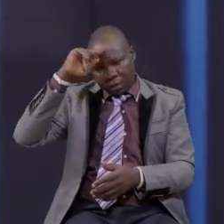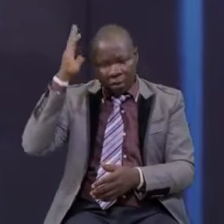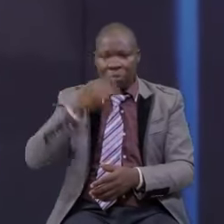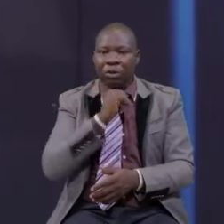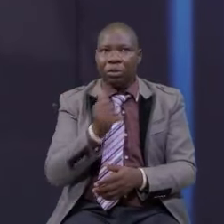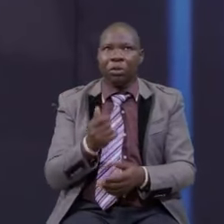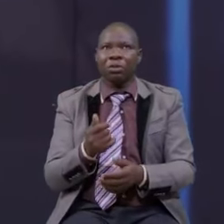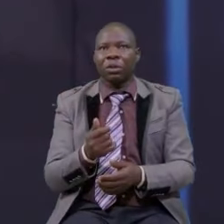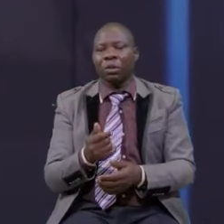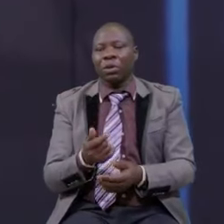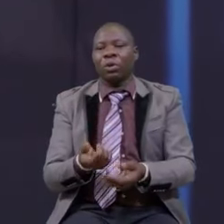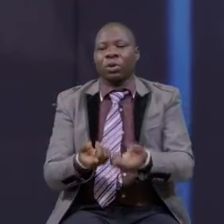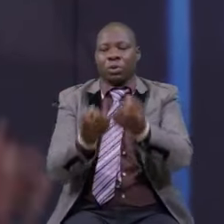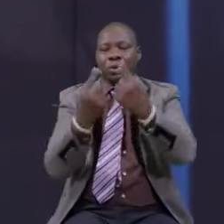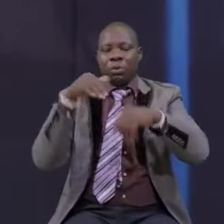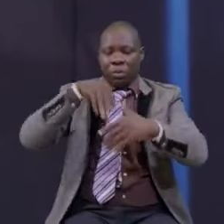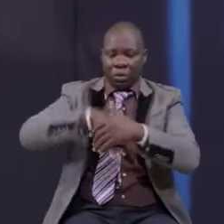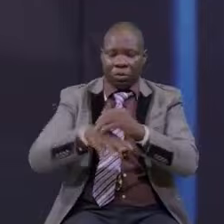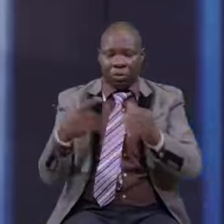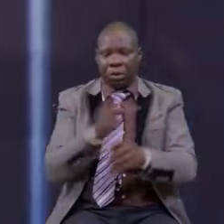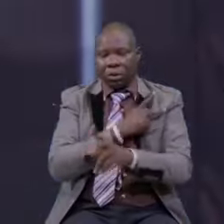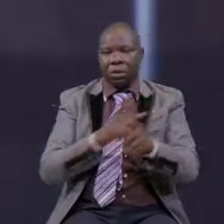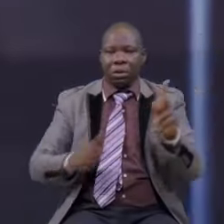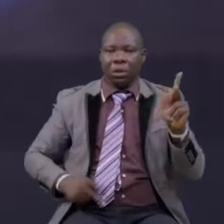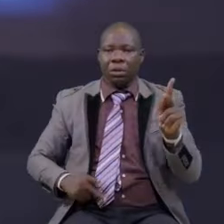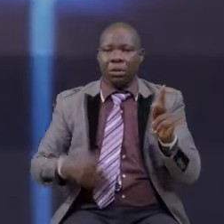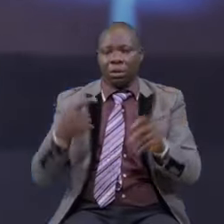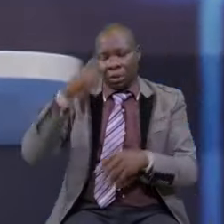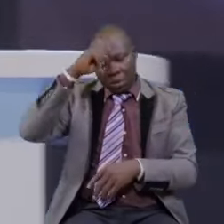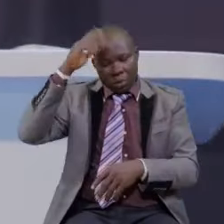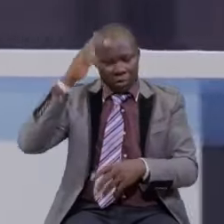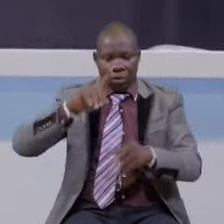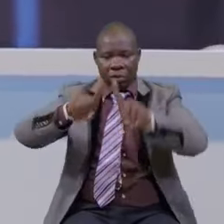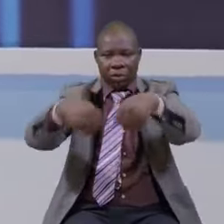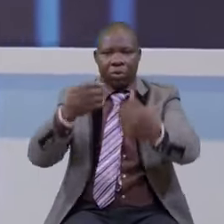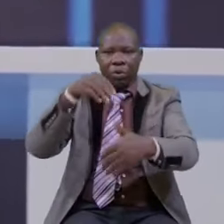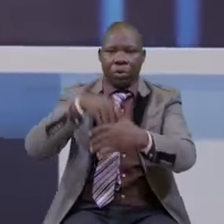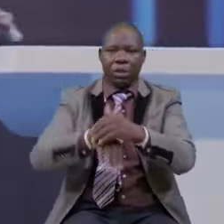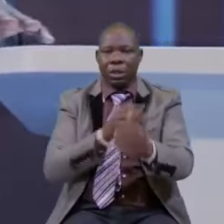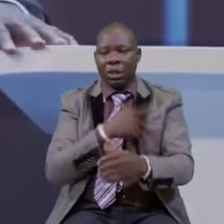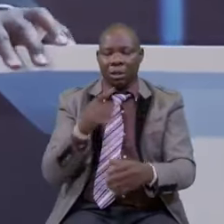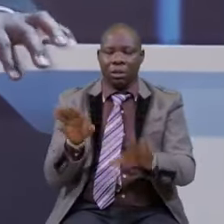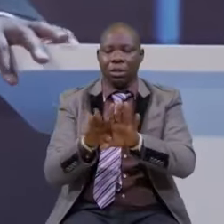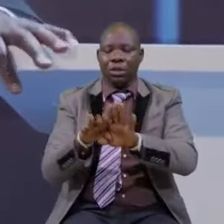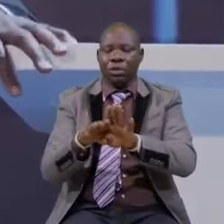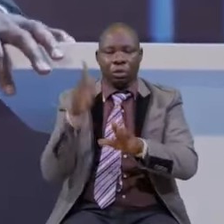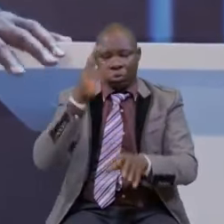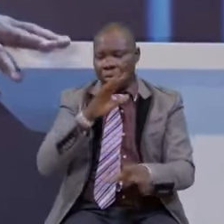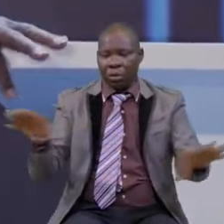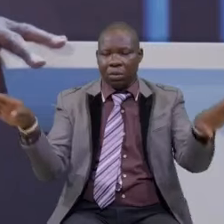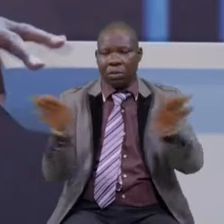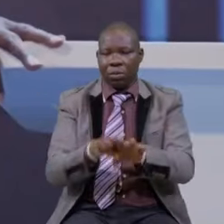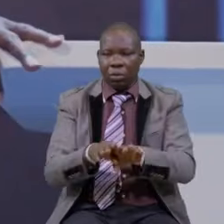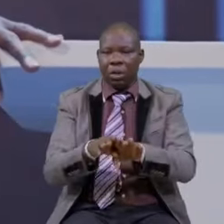get into the kingdom. The wise will go in, and the door will be shut. And